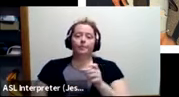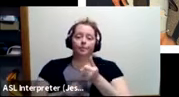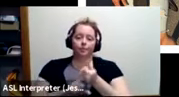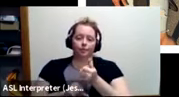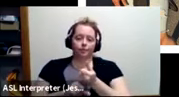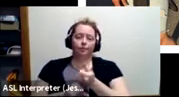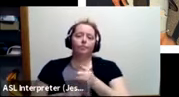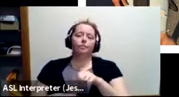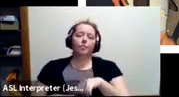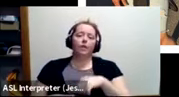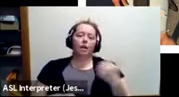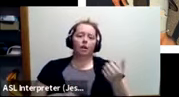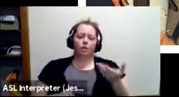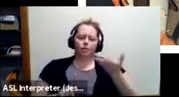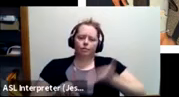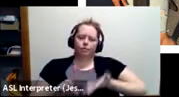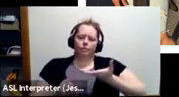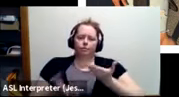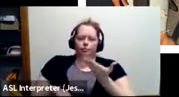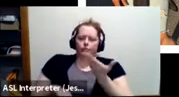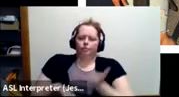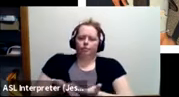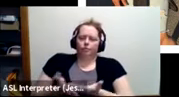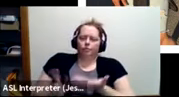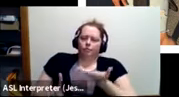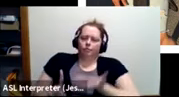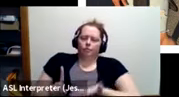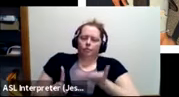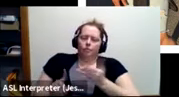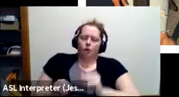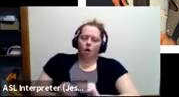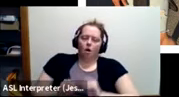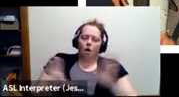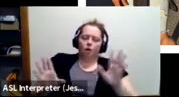McDade was shot dead by police